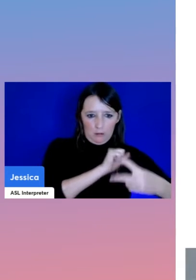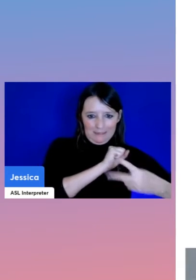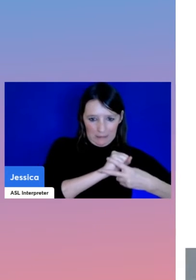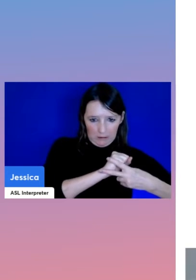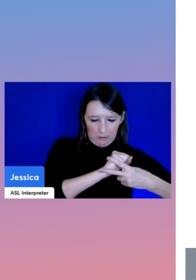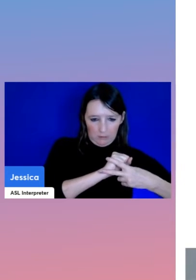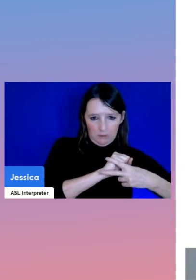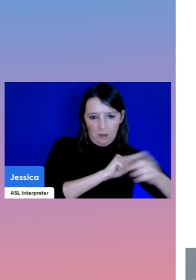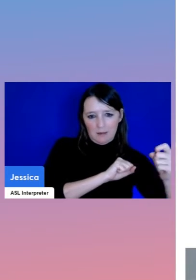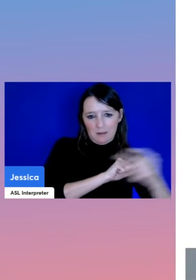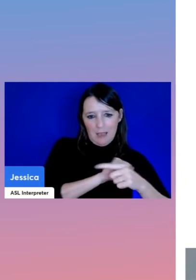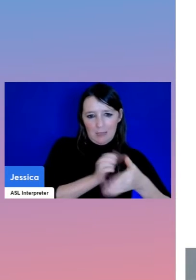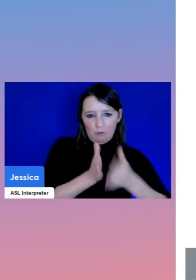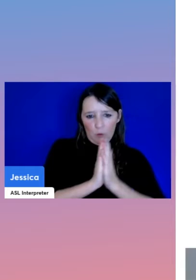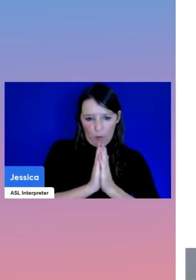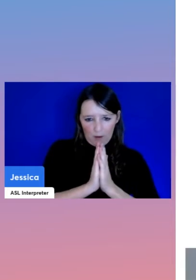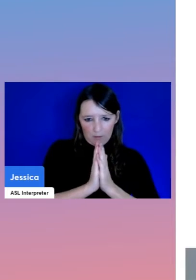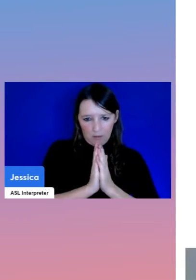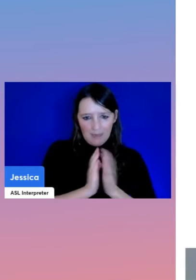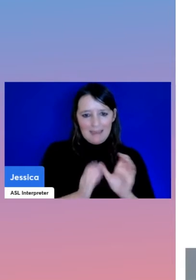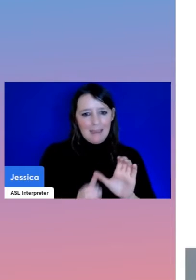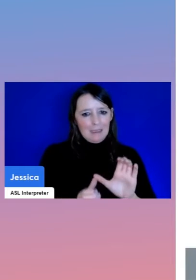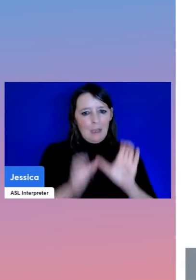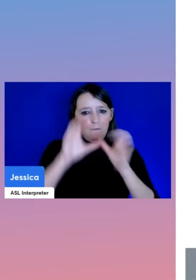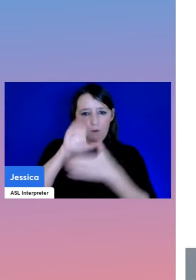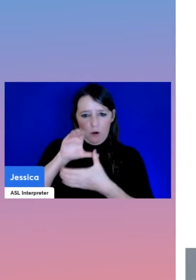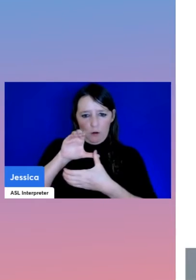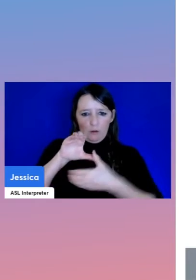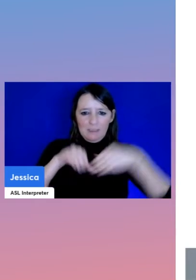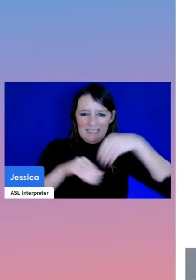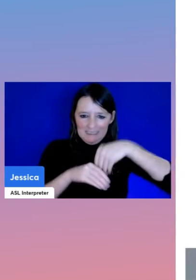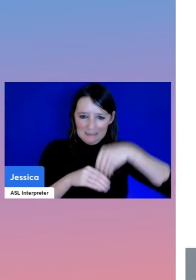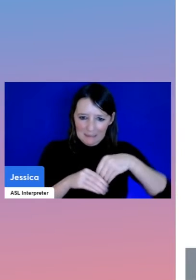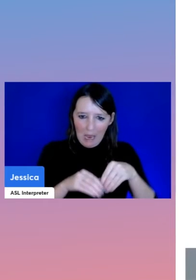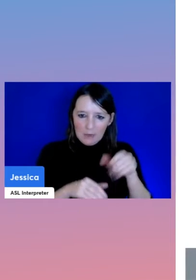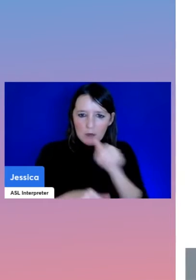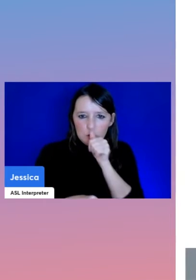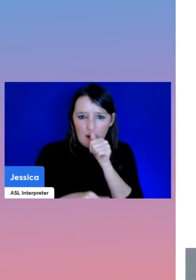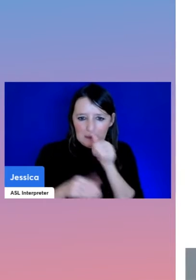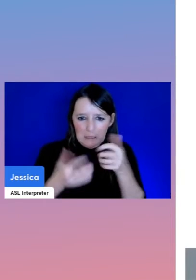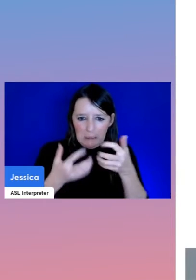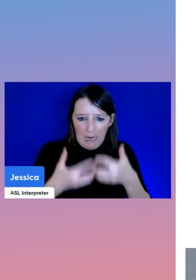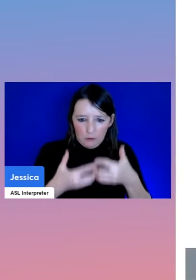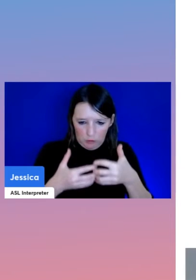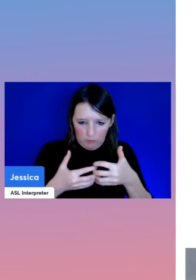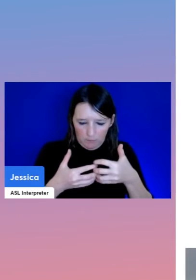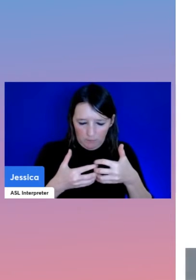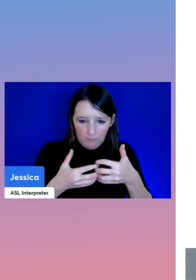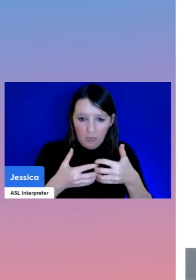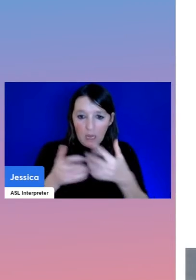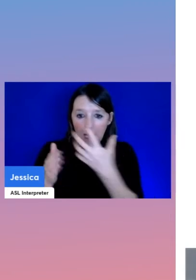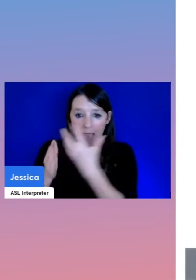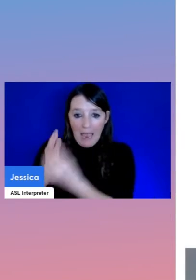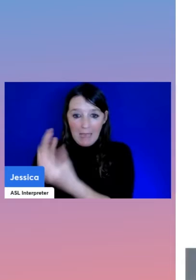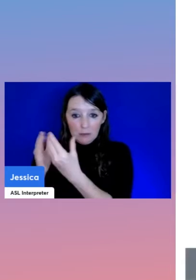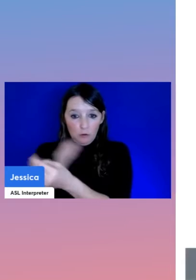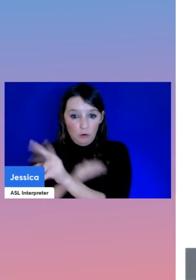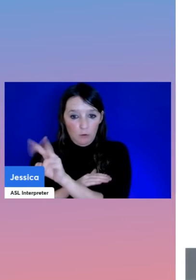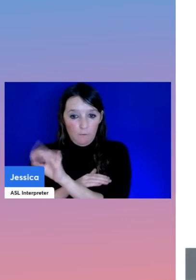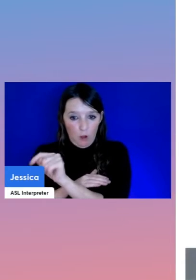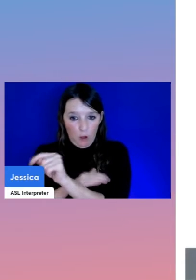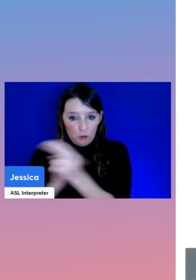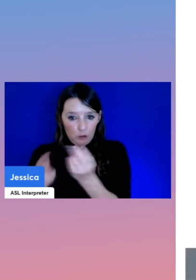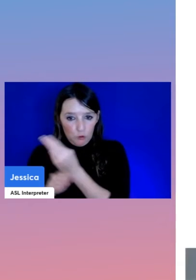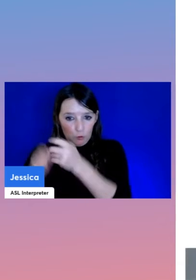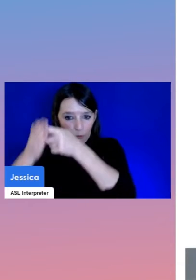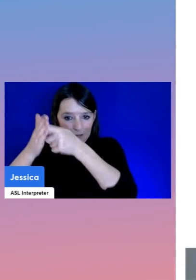is configured with the Transit Secrets Engine. The external Vault uses the stored unsealed keys